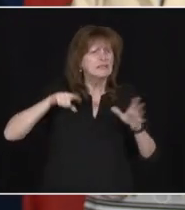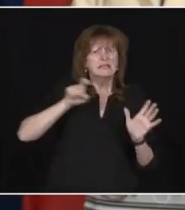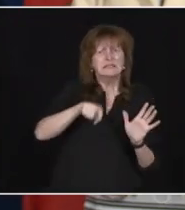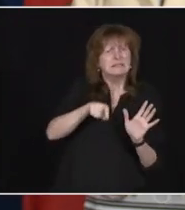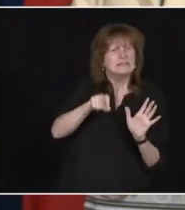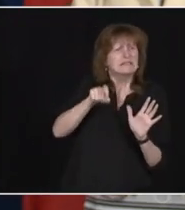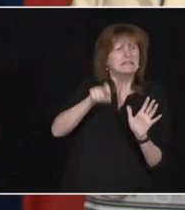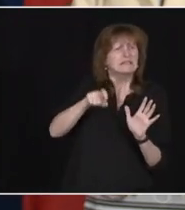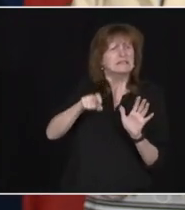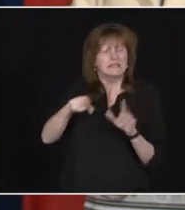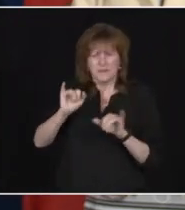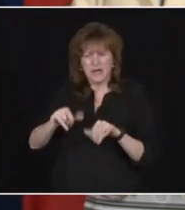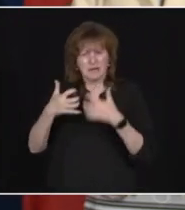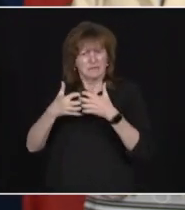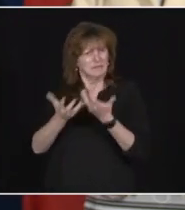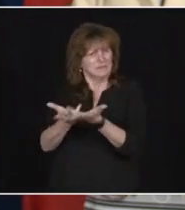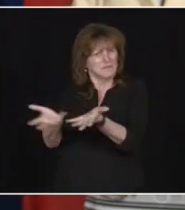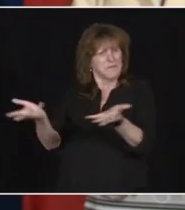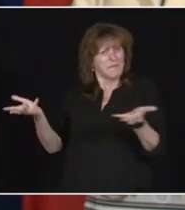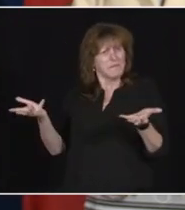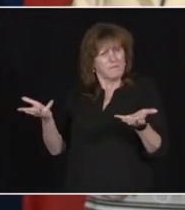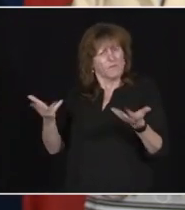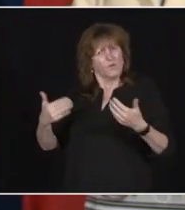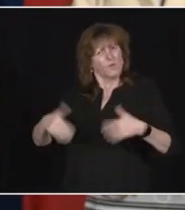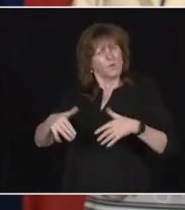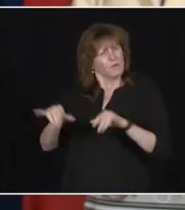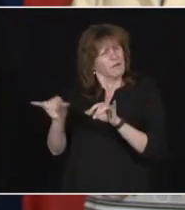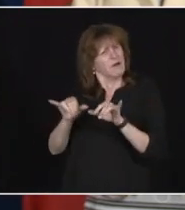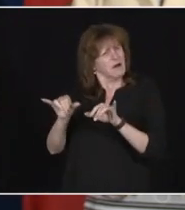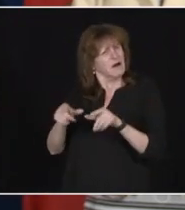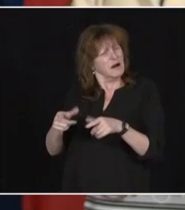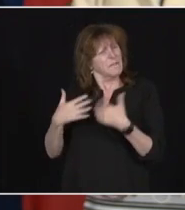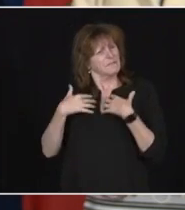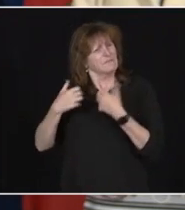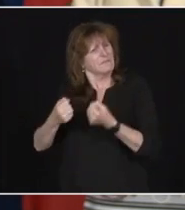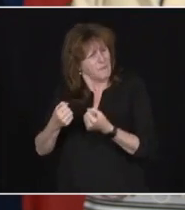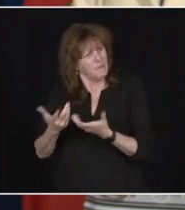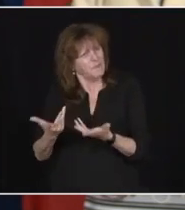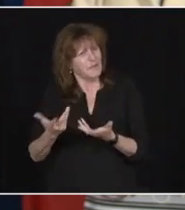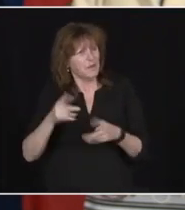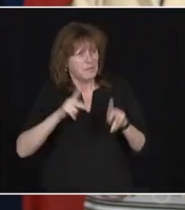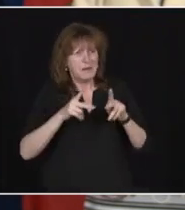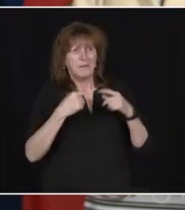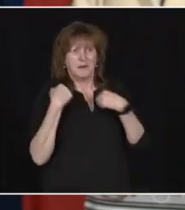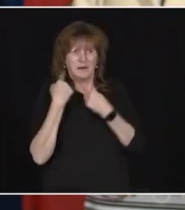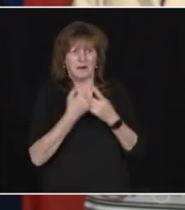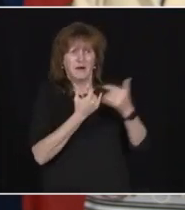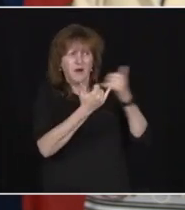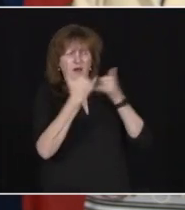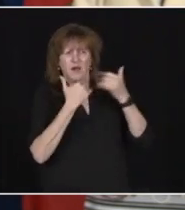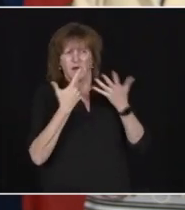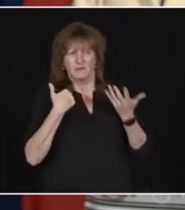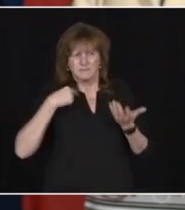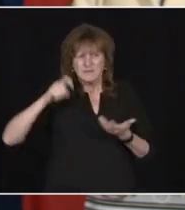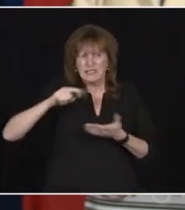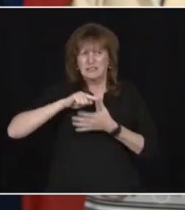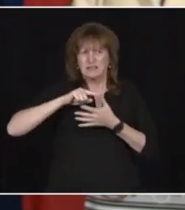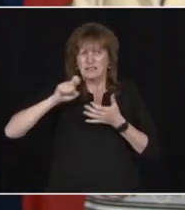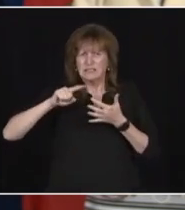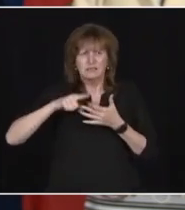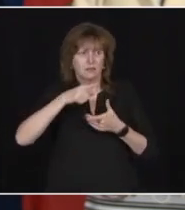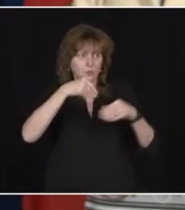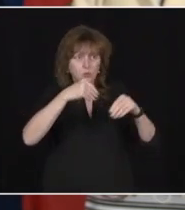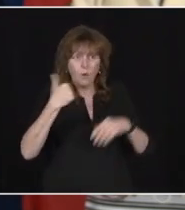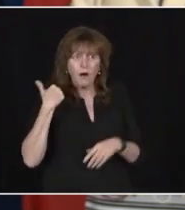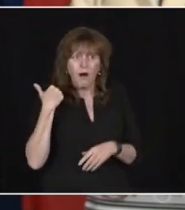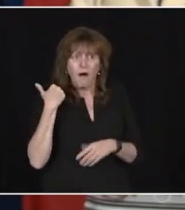have called, texted, and emailed us, expressing concerns about whether the essentials would be on the store shelves. Well, I want to